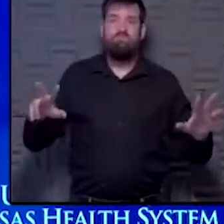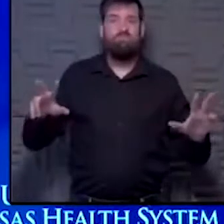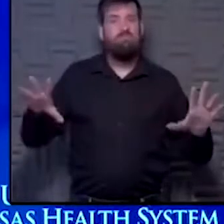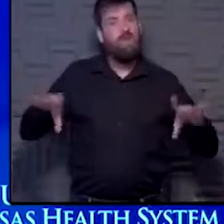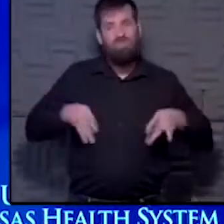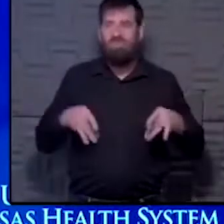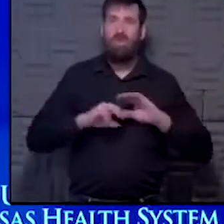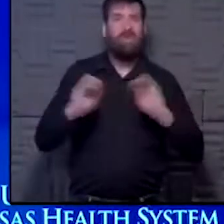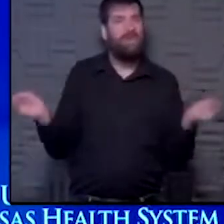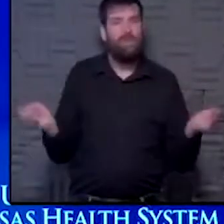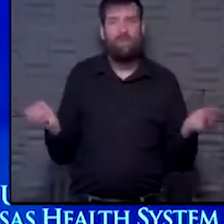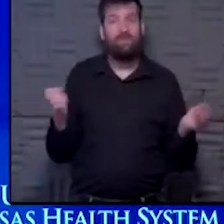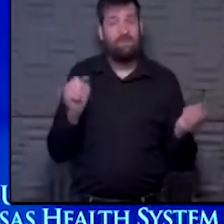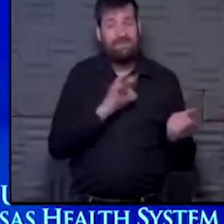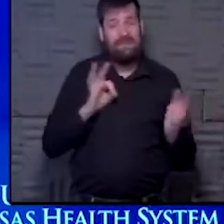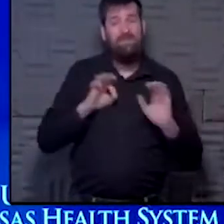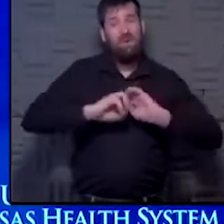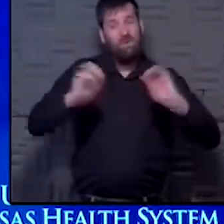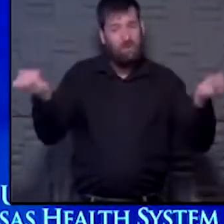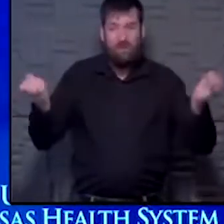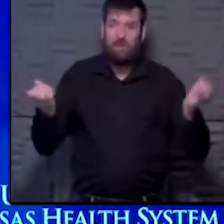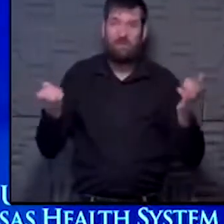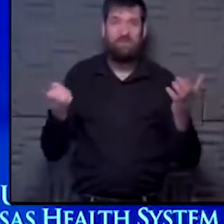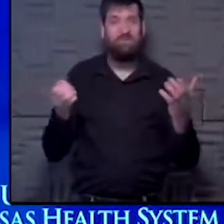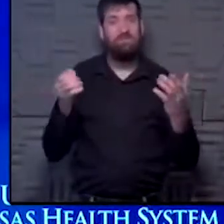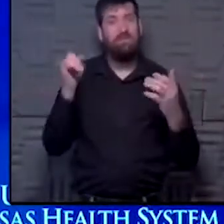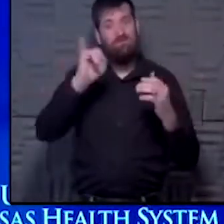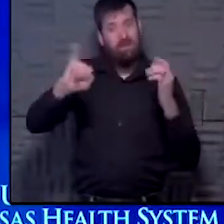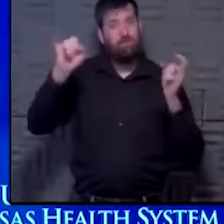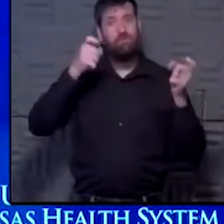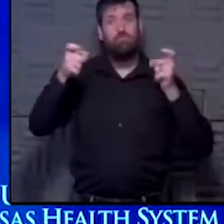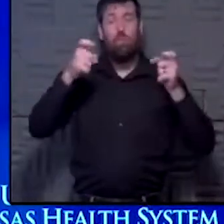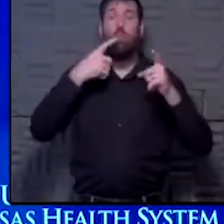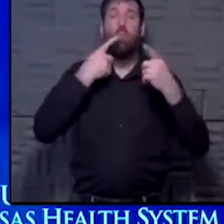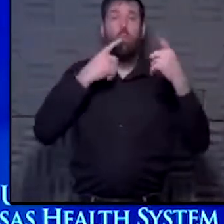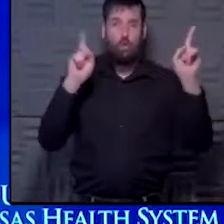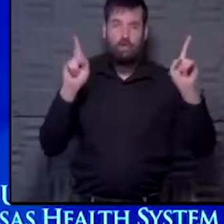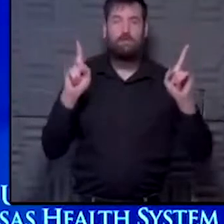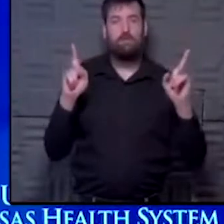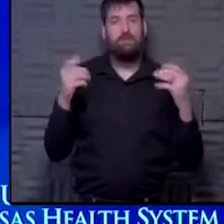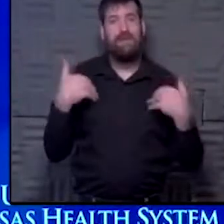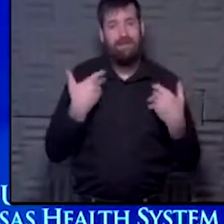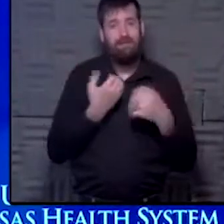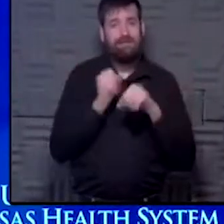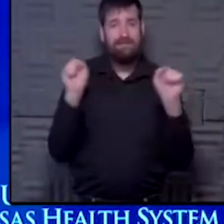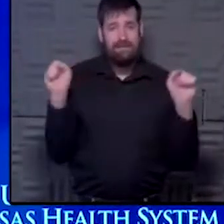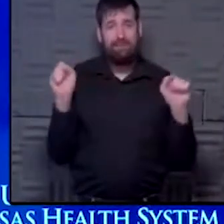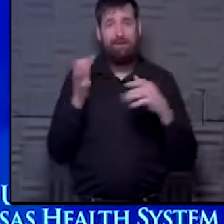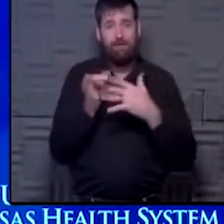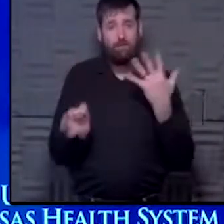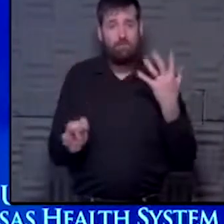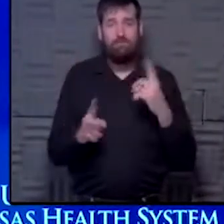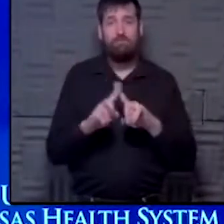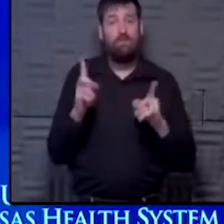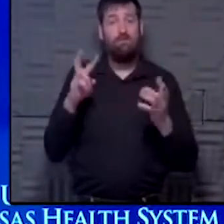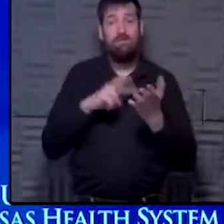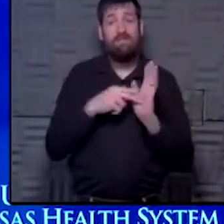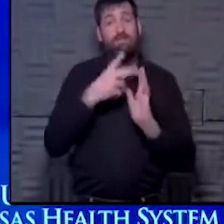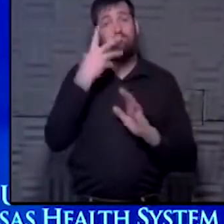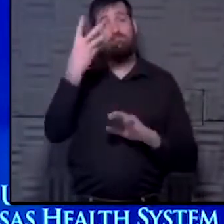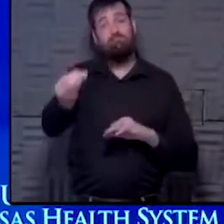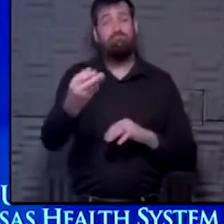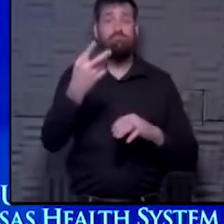COVID because infection control works. So there is a safe and effective alternative, but it doesn't allow you to get back to your